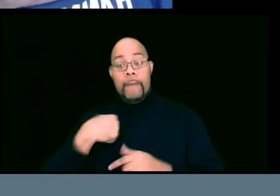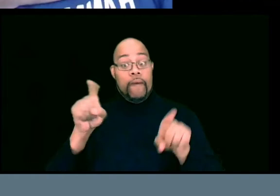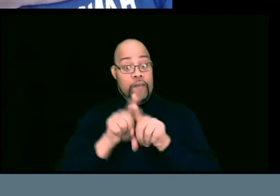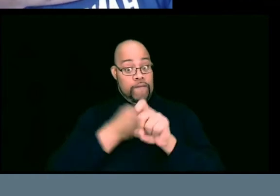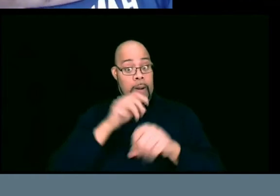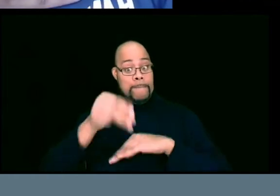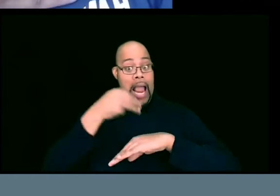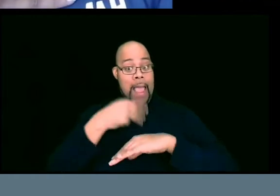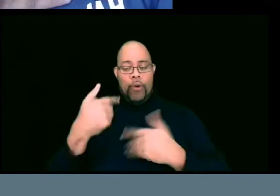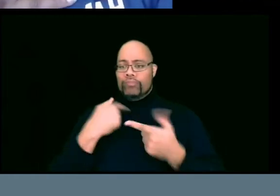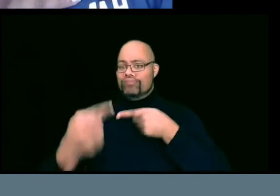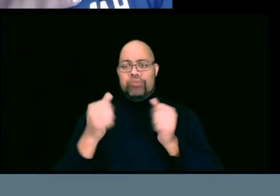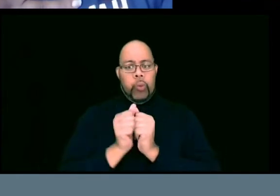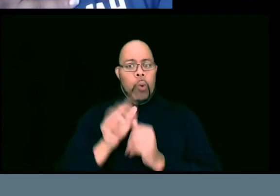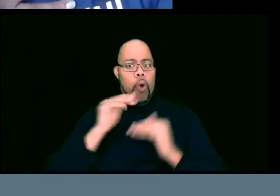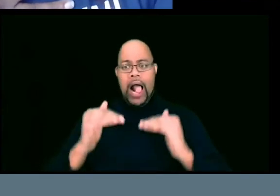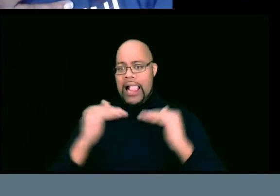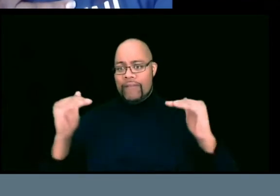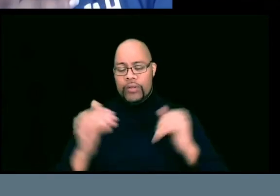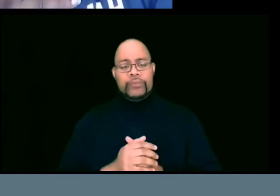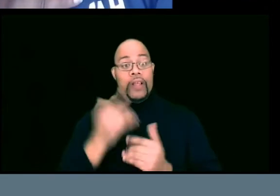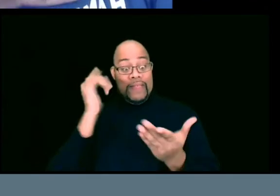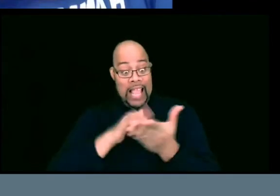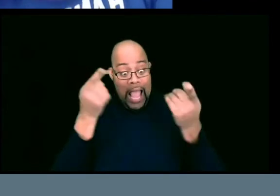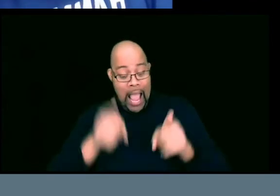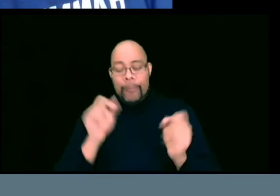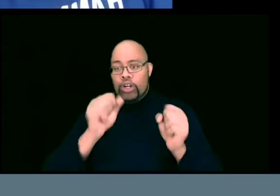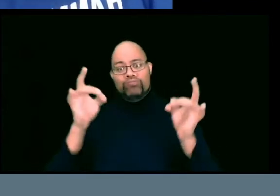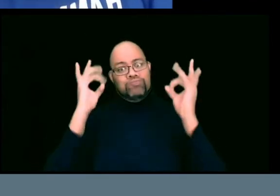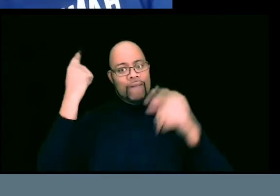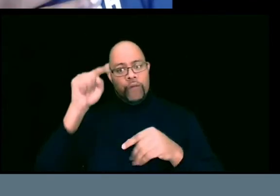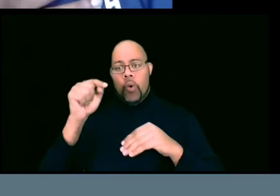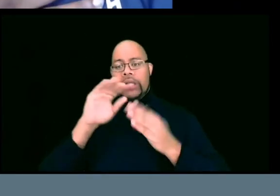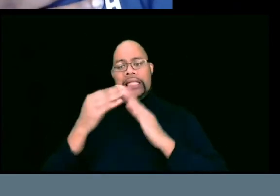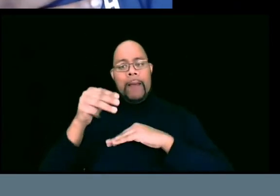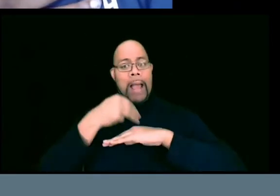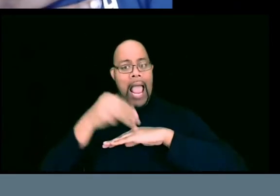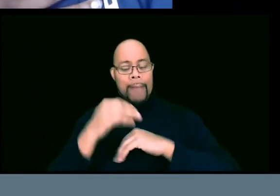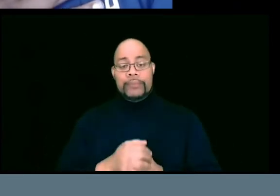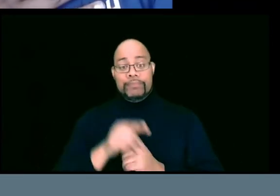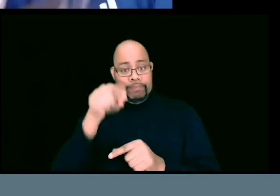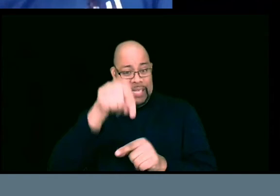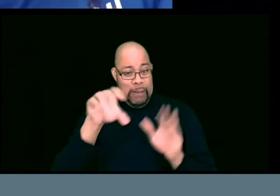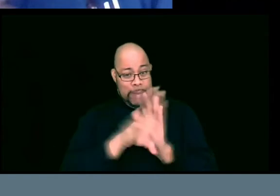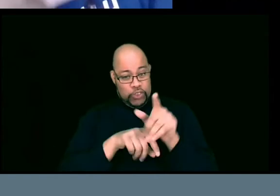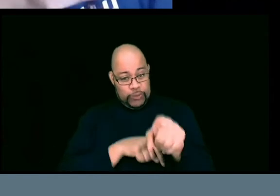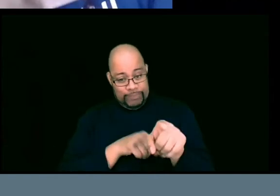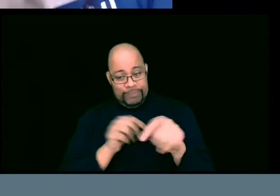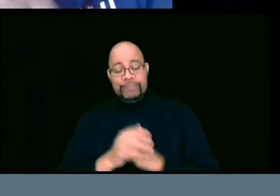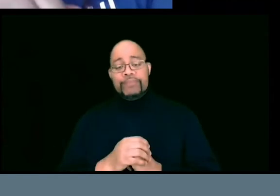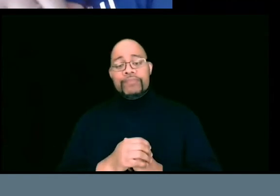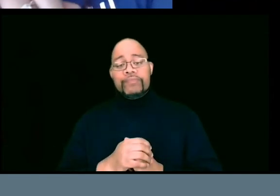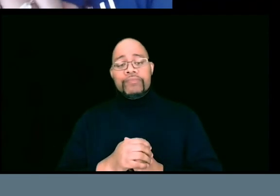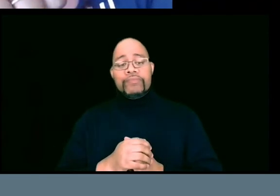Maldives. I myself am from Miami, Florida, and we already struggle with sea level as it is. So an event like this could be catastrophic for the city of Miami. In fact,